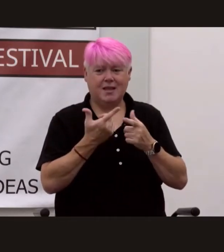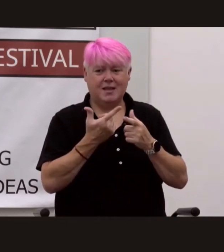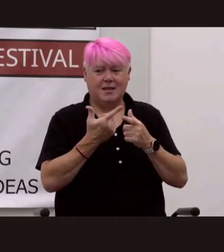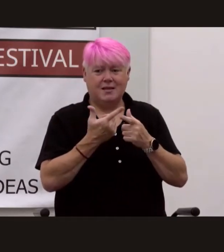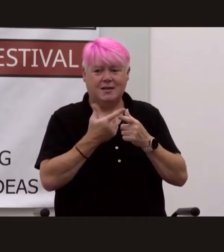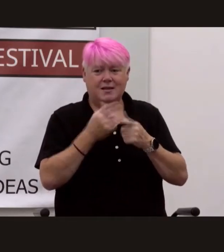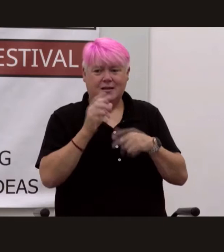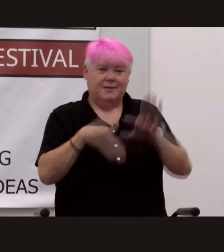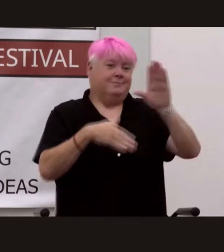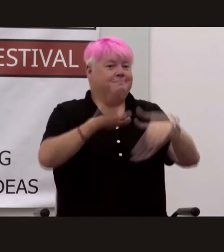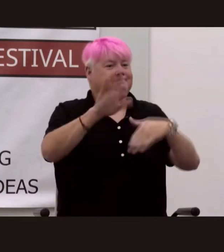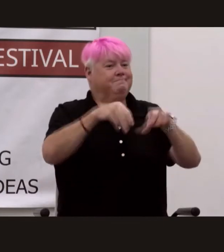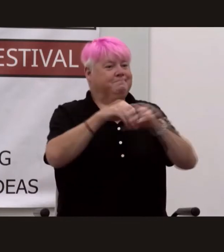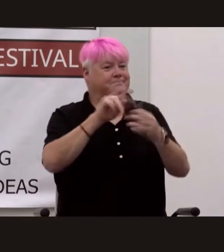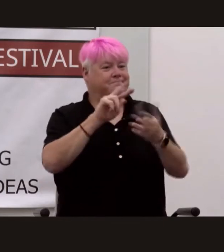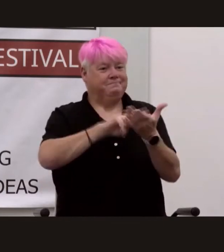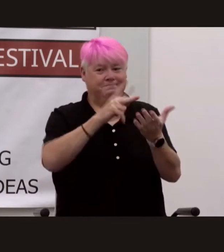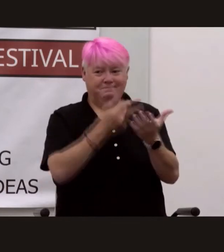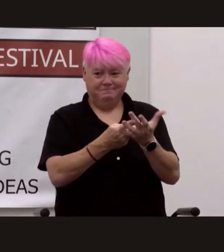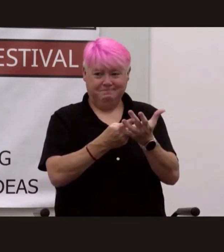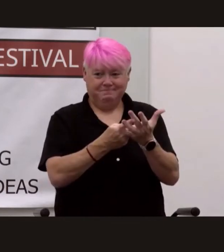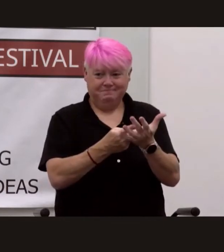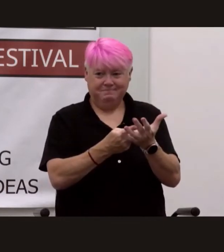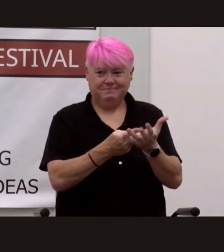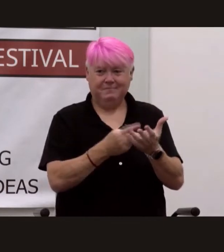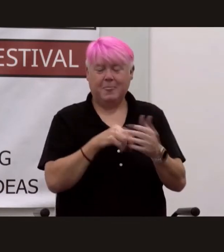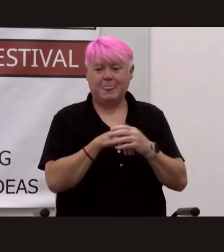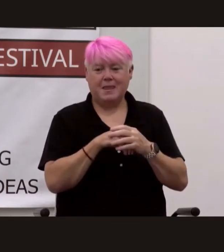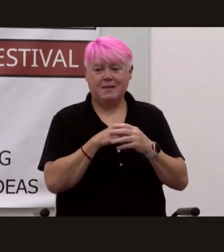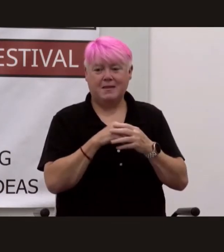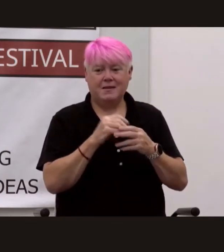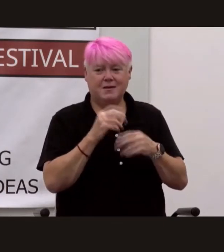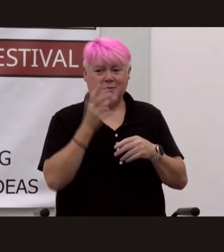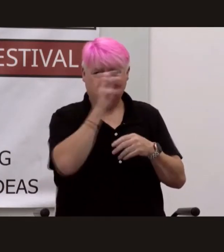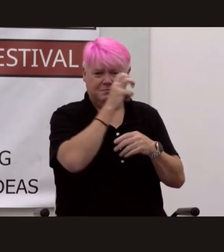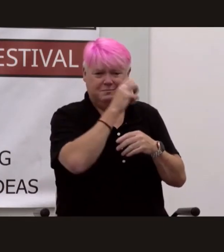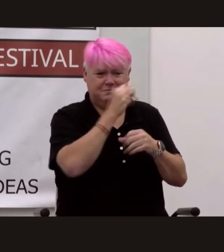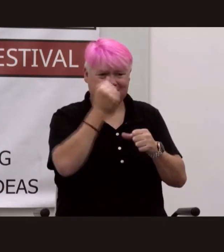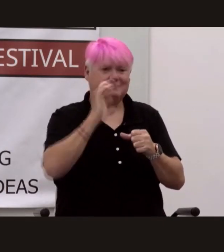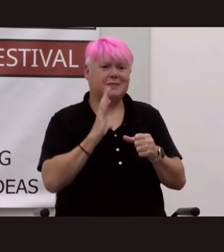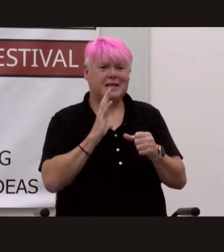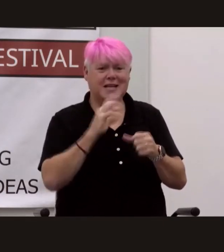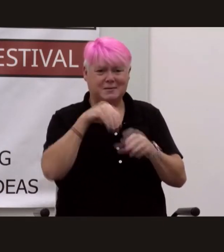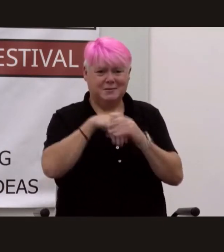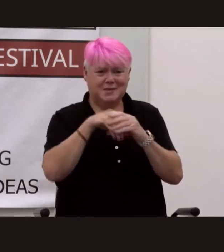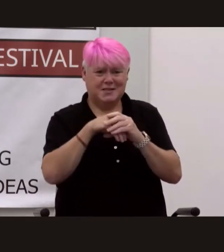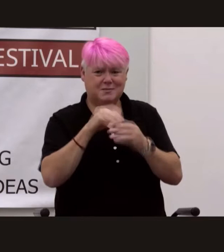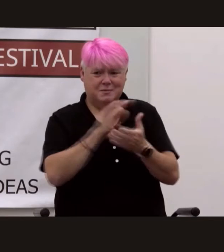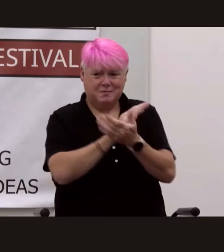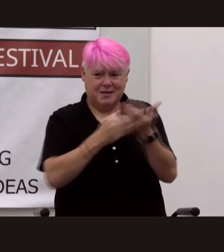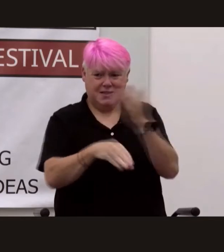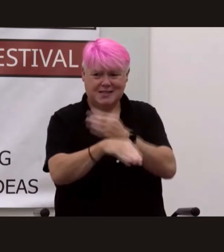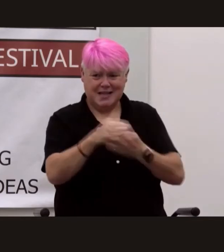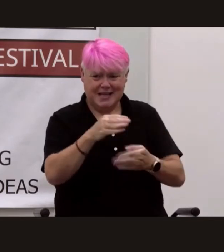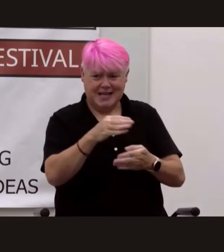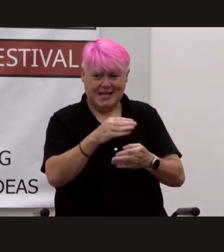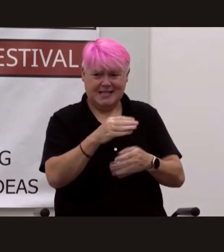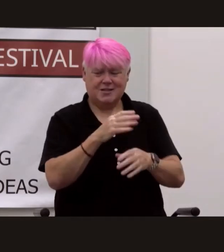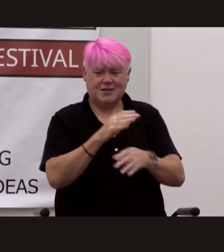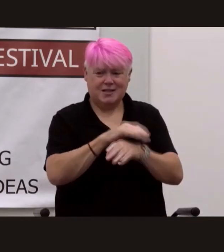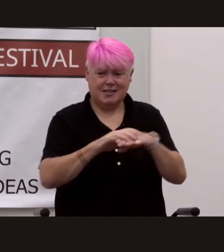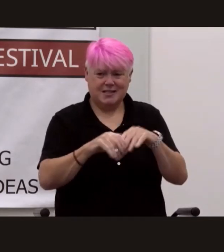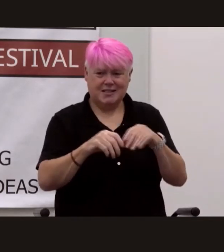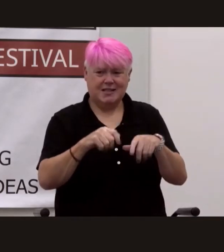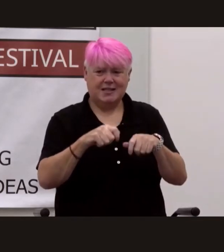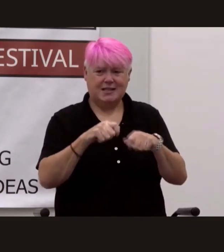the kitchen and harried out a tall man who stood by the kitchen door, wiping his hands on a tea towel and